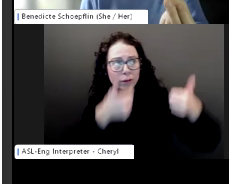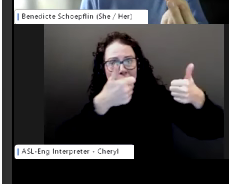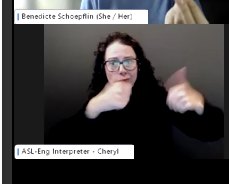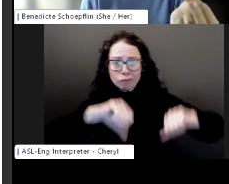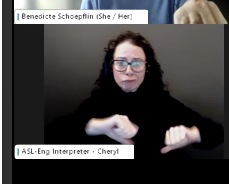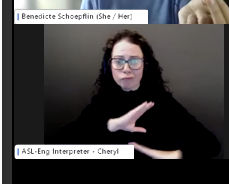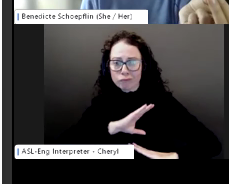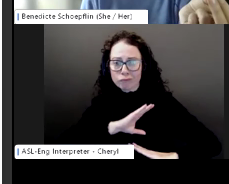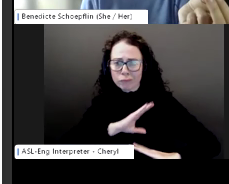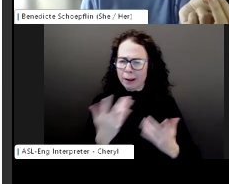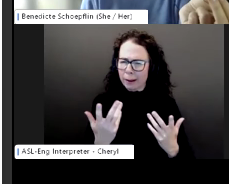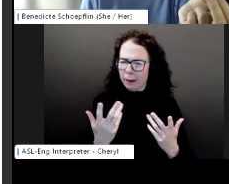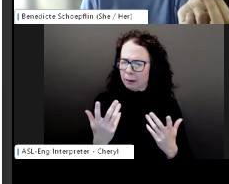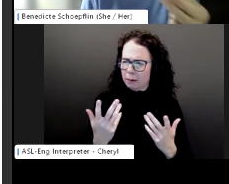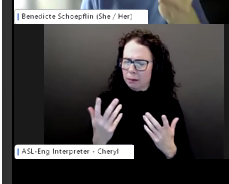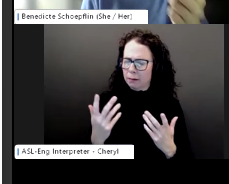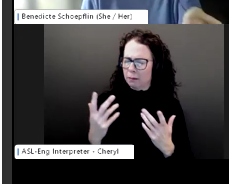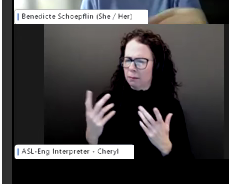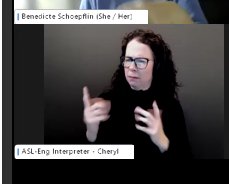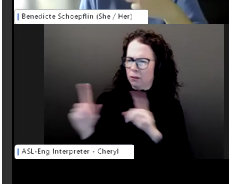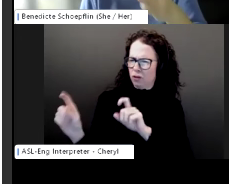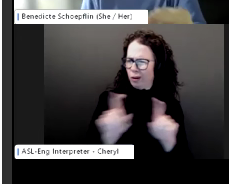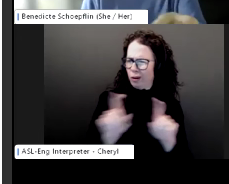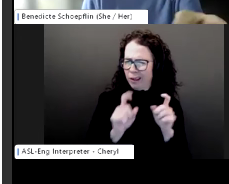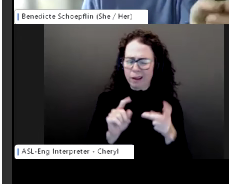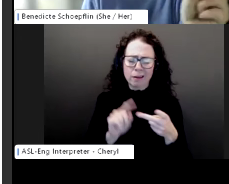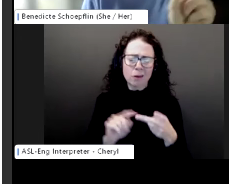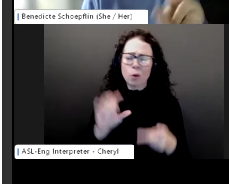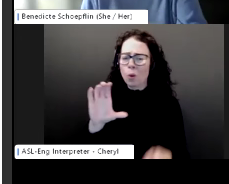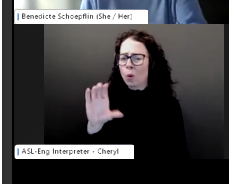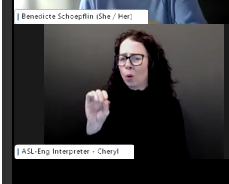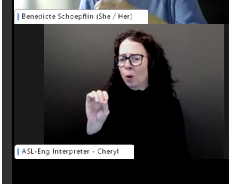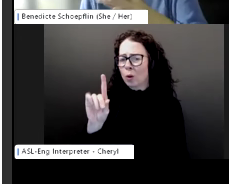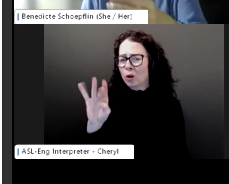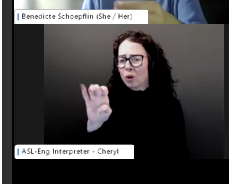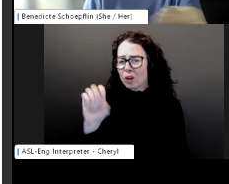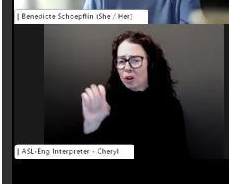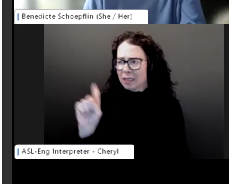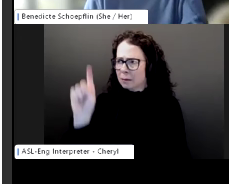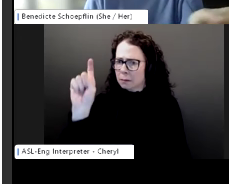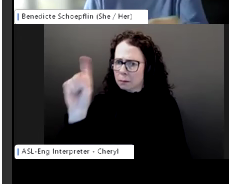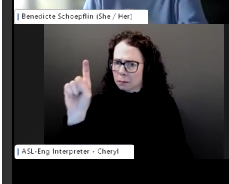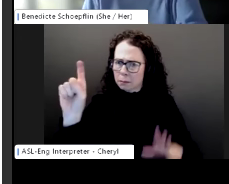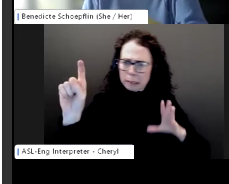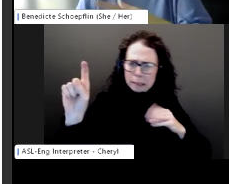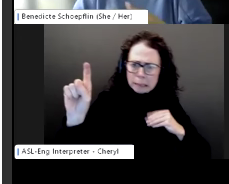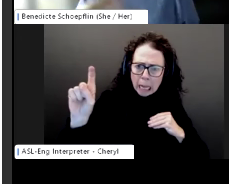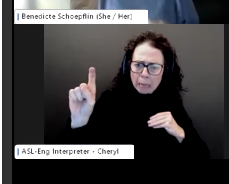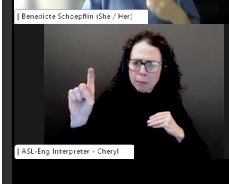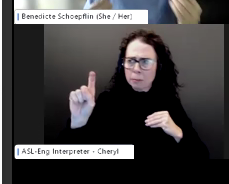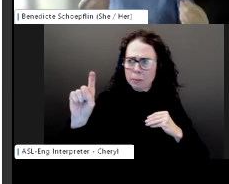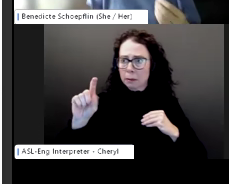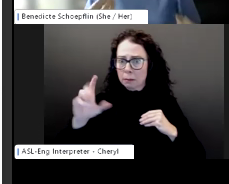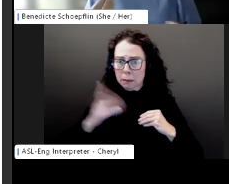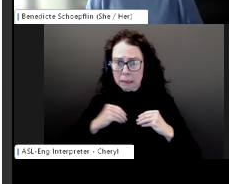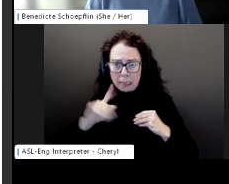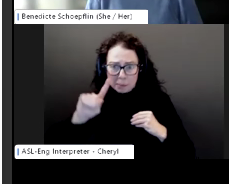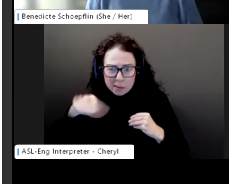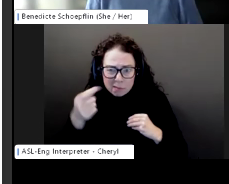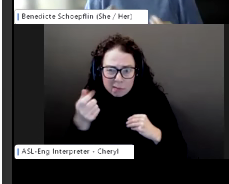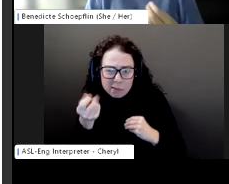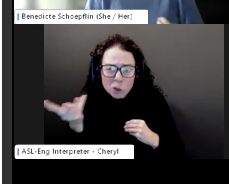get questions about, you know, cookies, which ones you want to allow, which ones you don't want to allow, accept all or not. So it gets a little